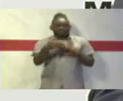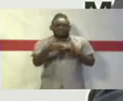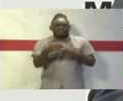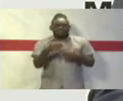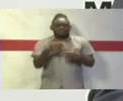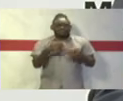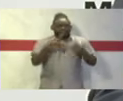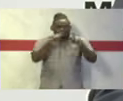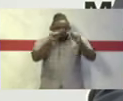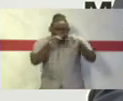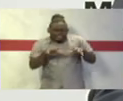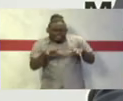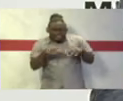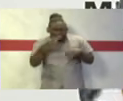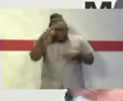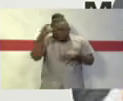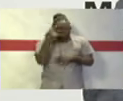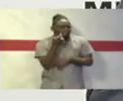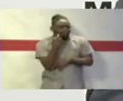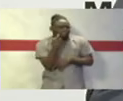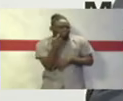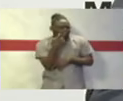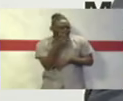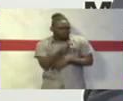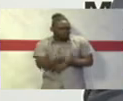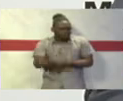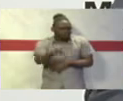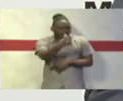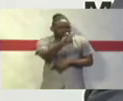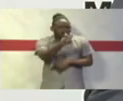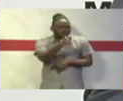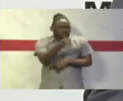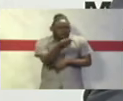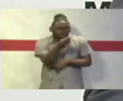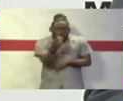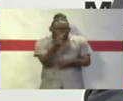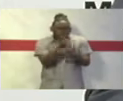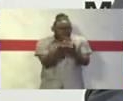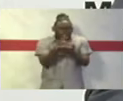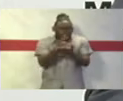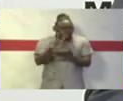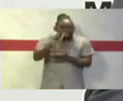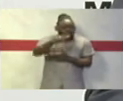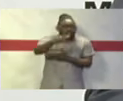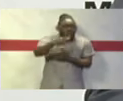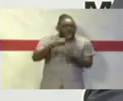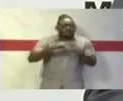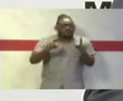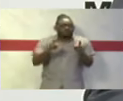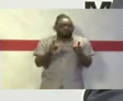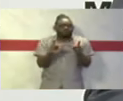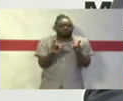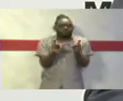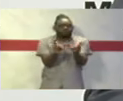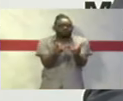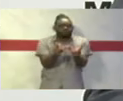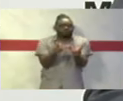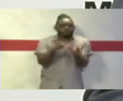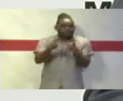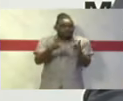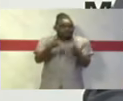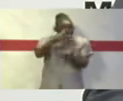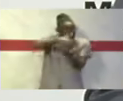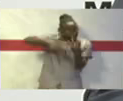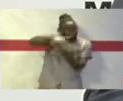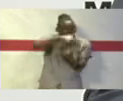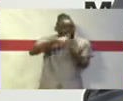travel. Tested, we got the results a few weeks later. We would have been able to quarantine all the contacts of that individual. Although